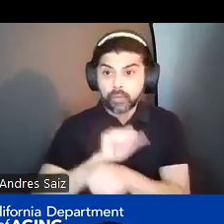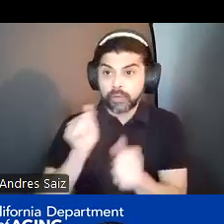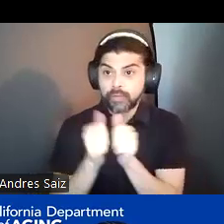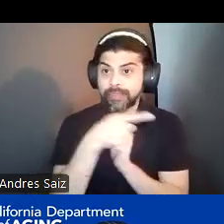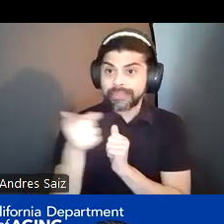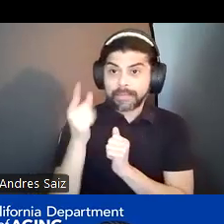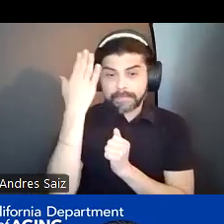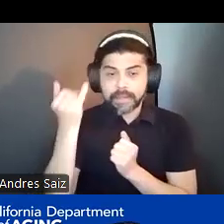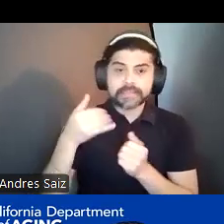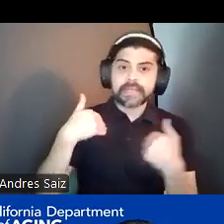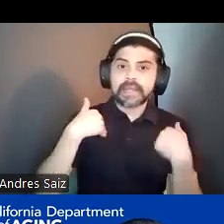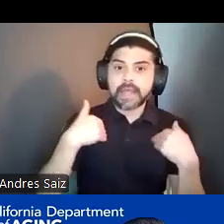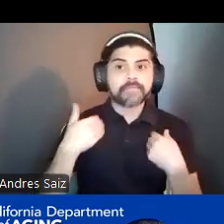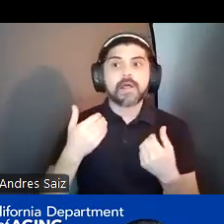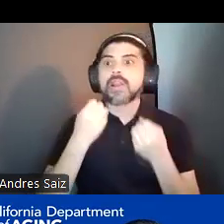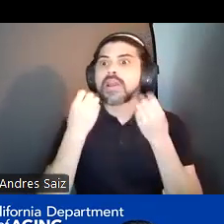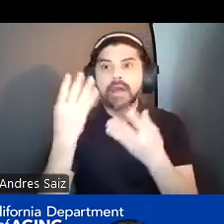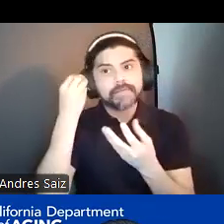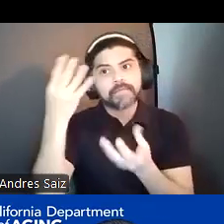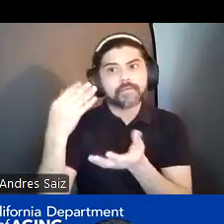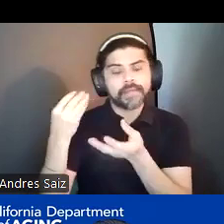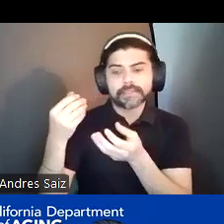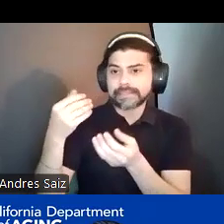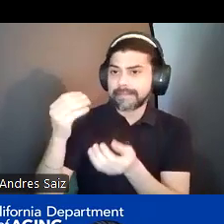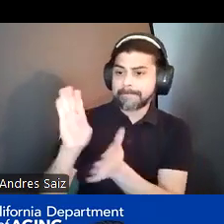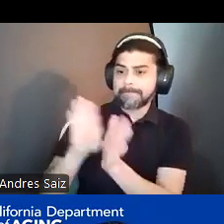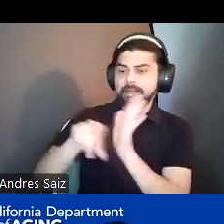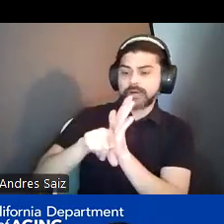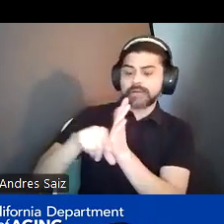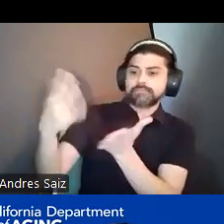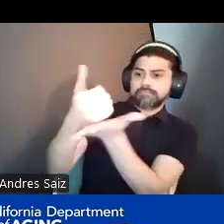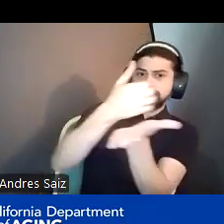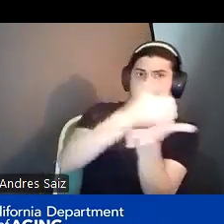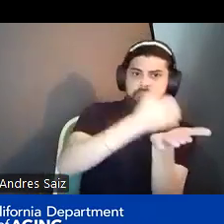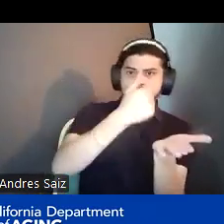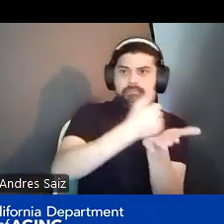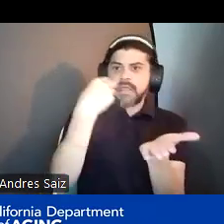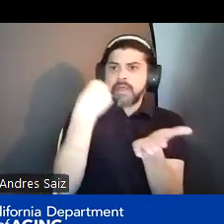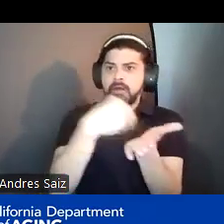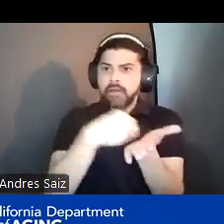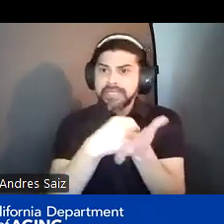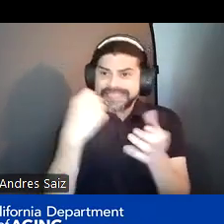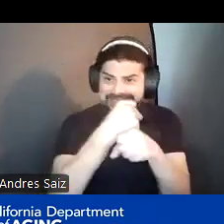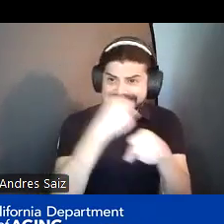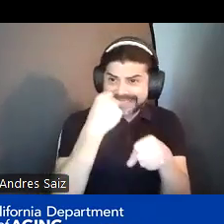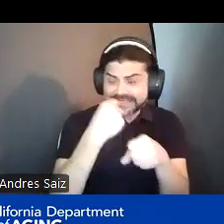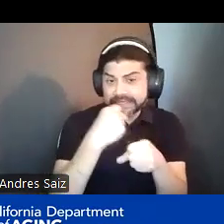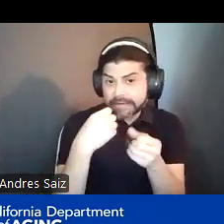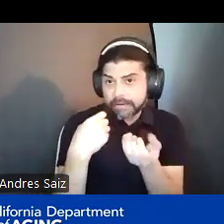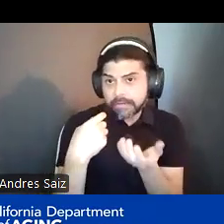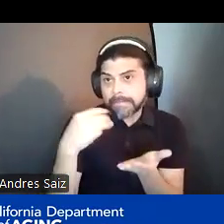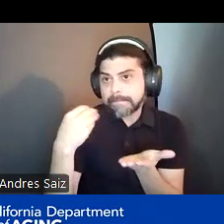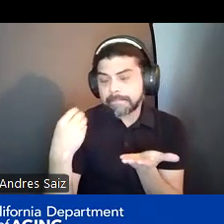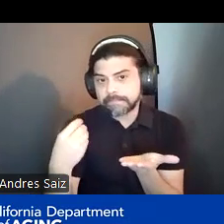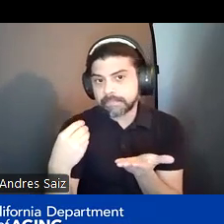in qualitative data collection and effectively communicating qualitative findings. That's relevant today because the evaluation framework that we're